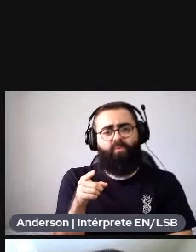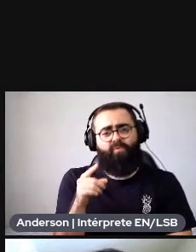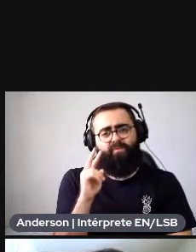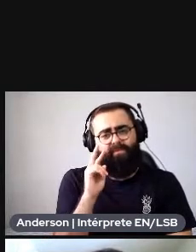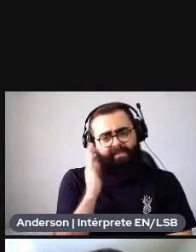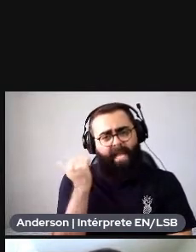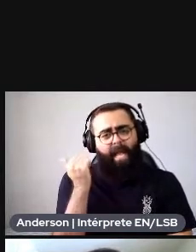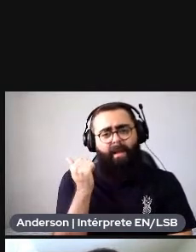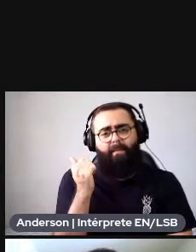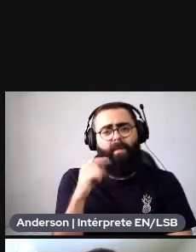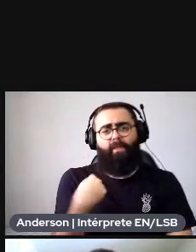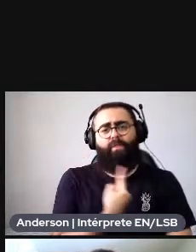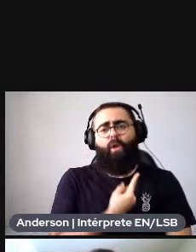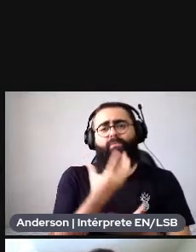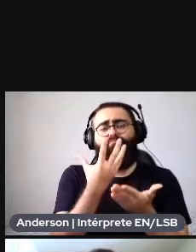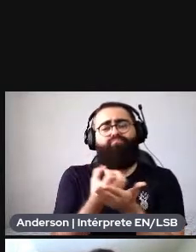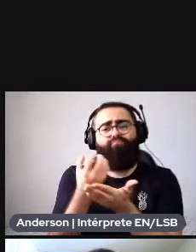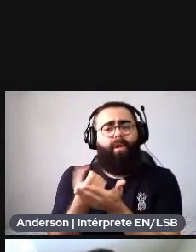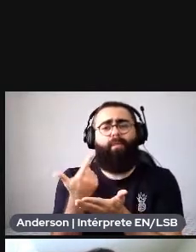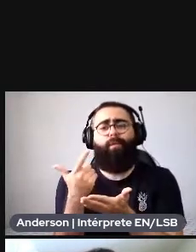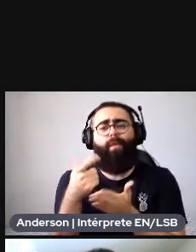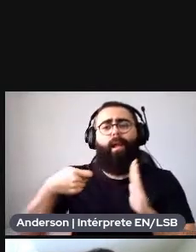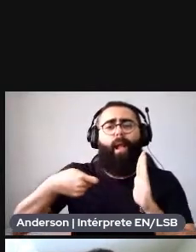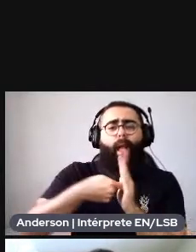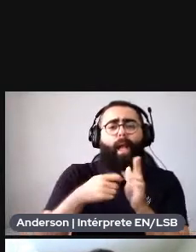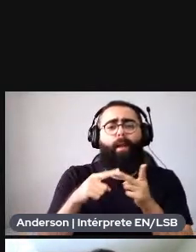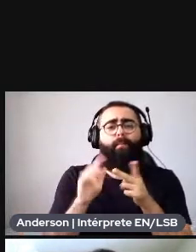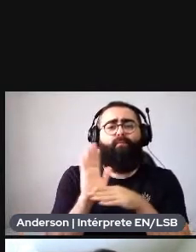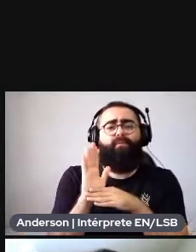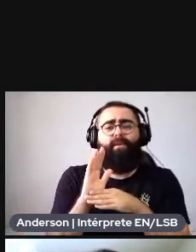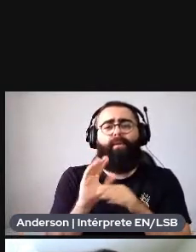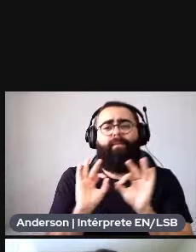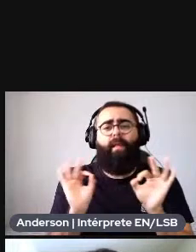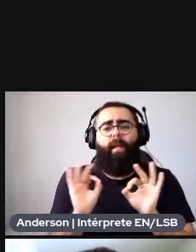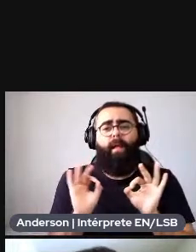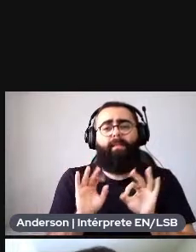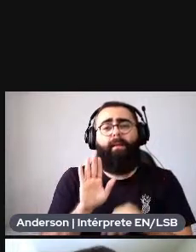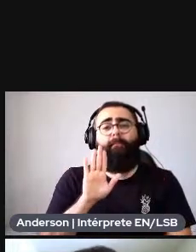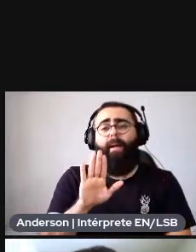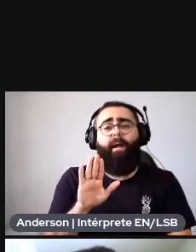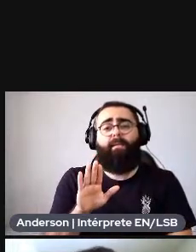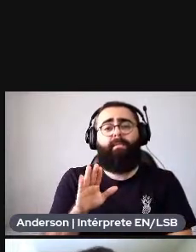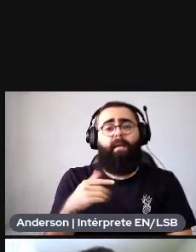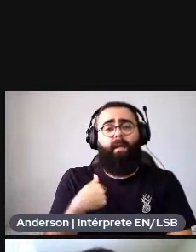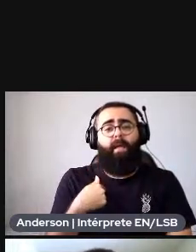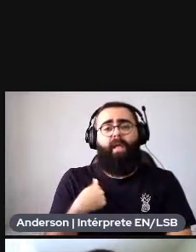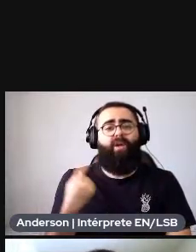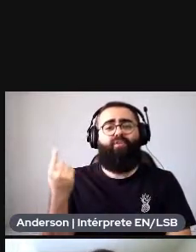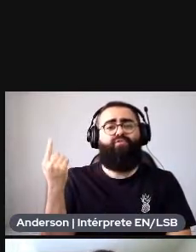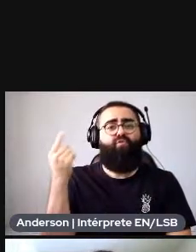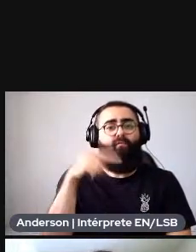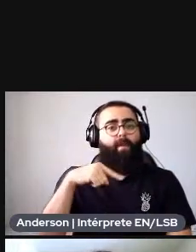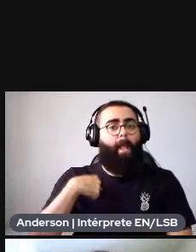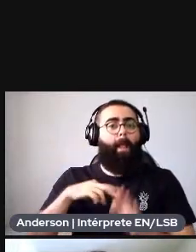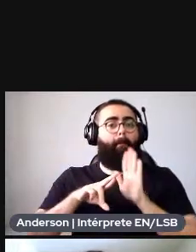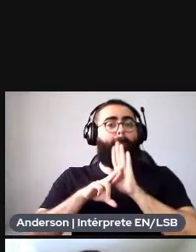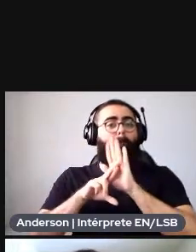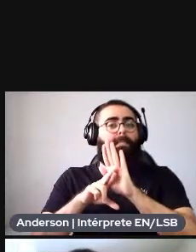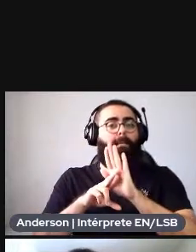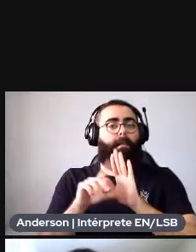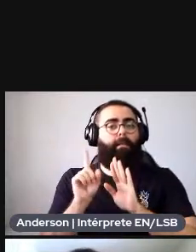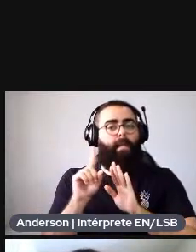or anything like. Also, I'm not coming on behalf of anybody else or on an